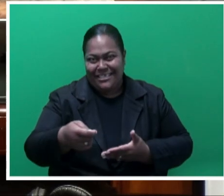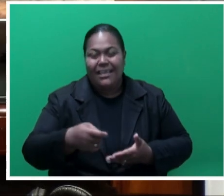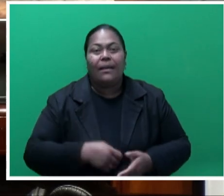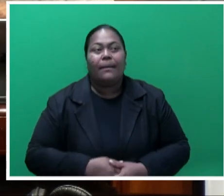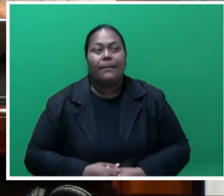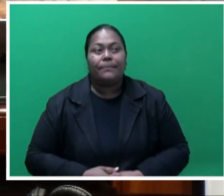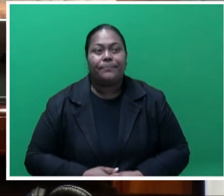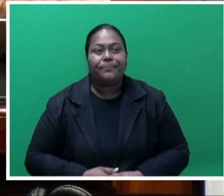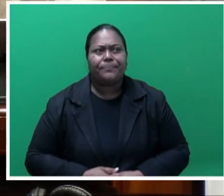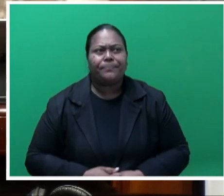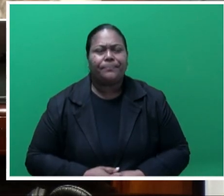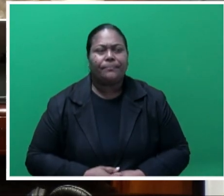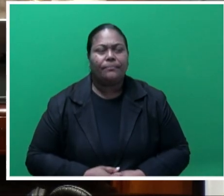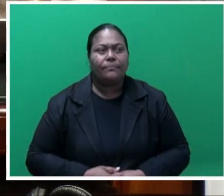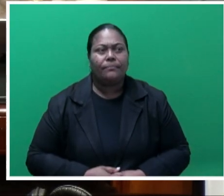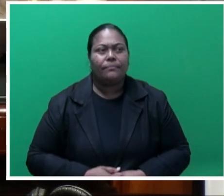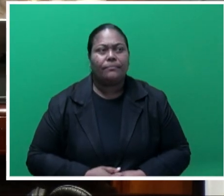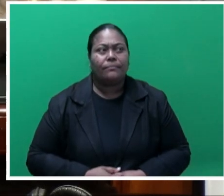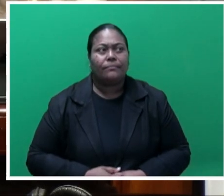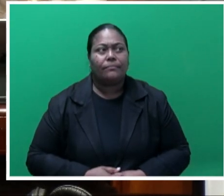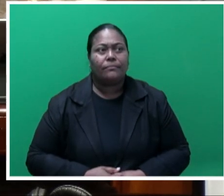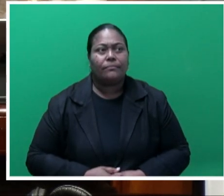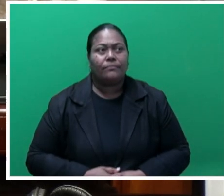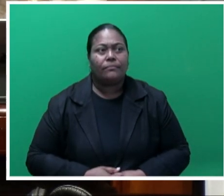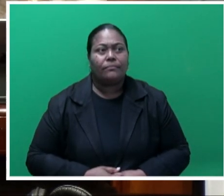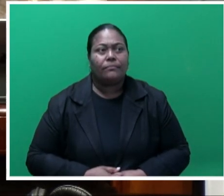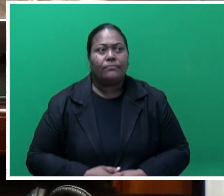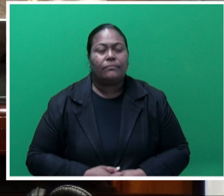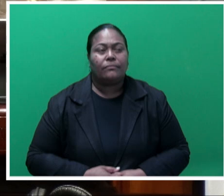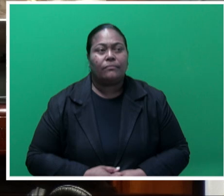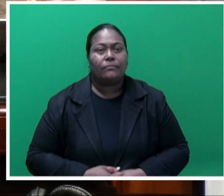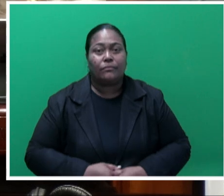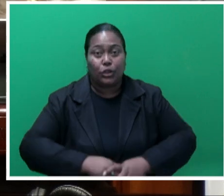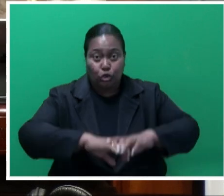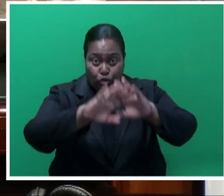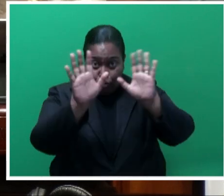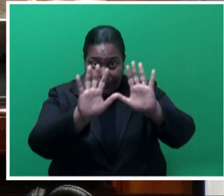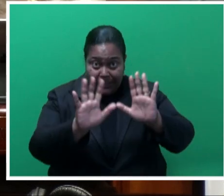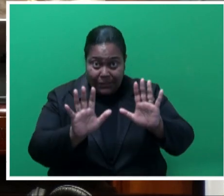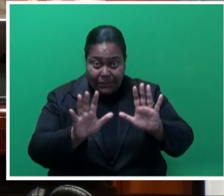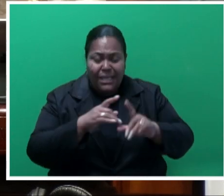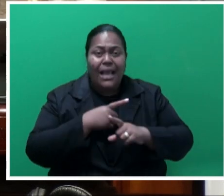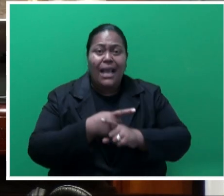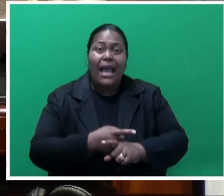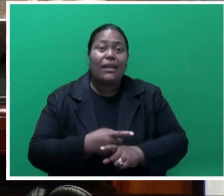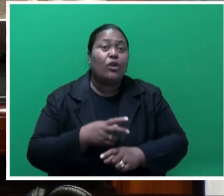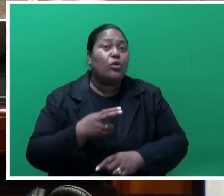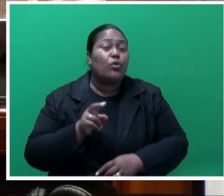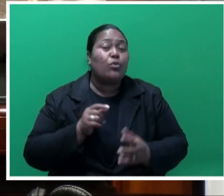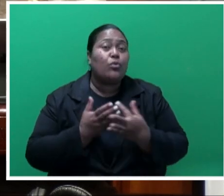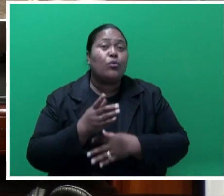Currently, compensation for standing trees is being guided by a cabinet decision